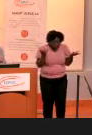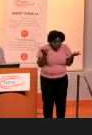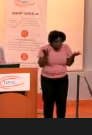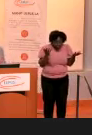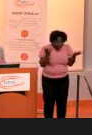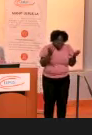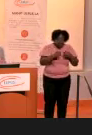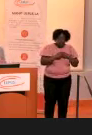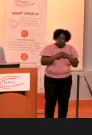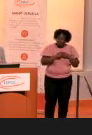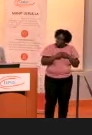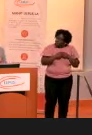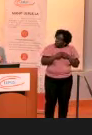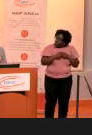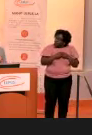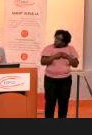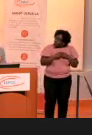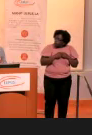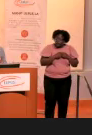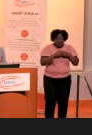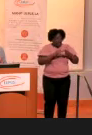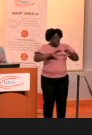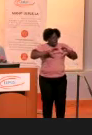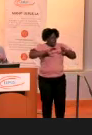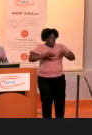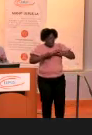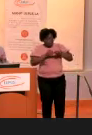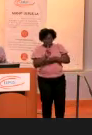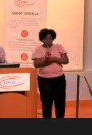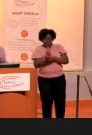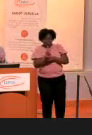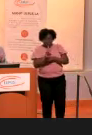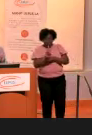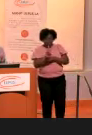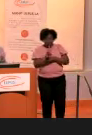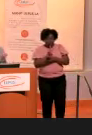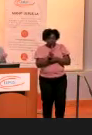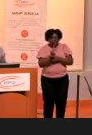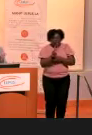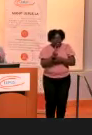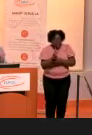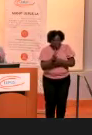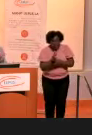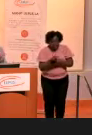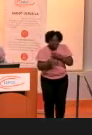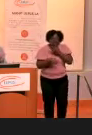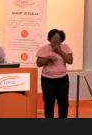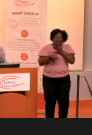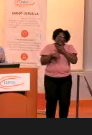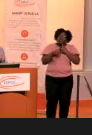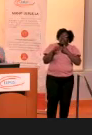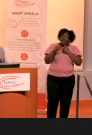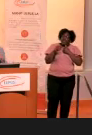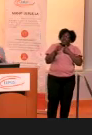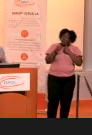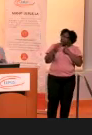other aspects of lupus. Class 2 is minimal, is mesangial proliferative disease. And